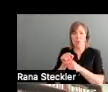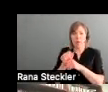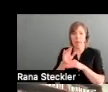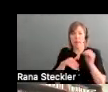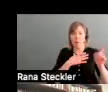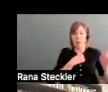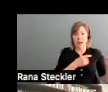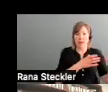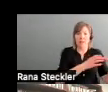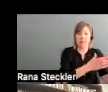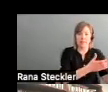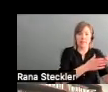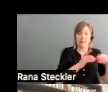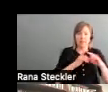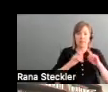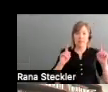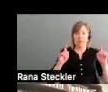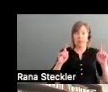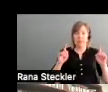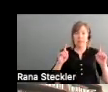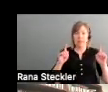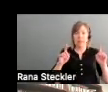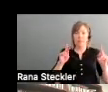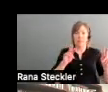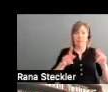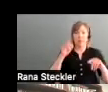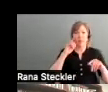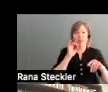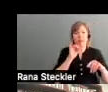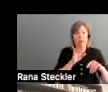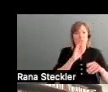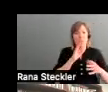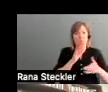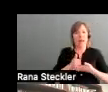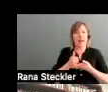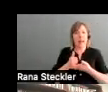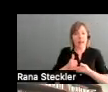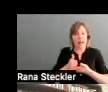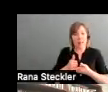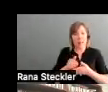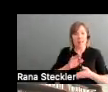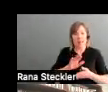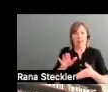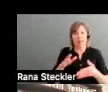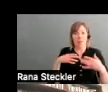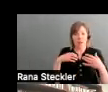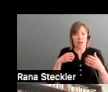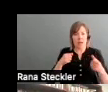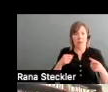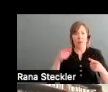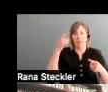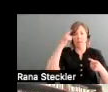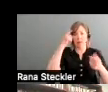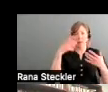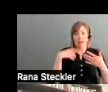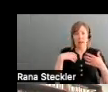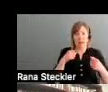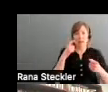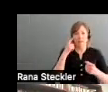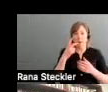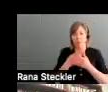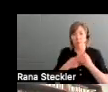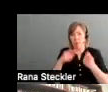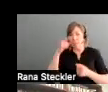patients. But it was thought that this was conducive to the recovery of mental health for both